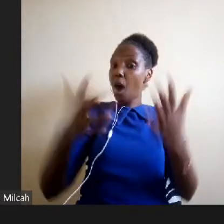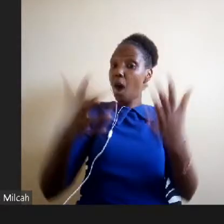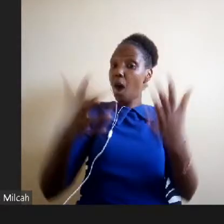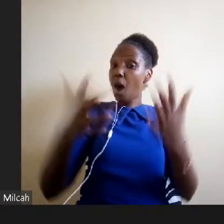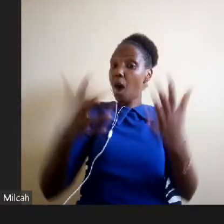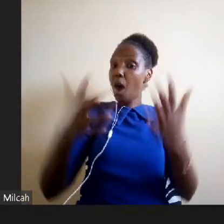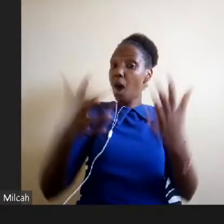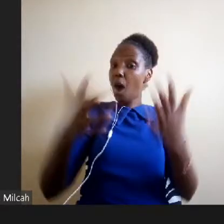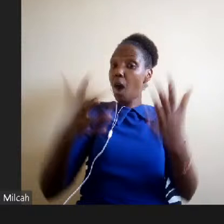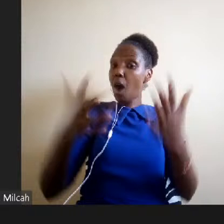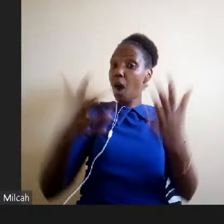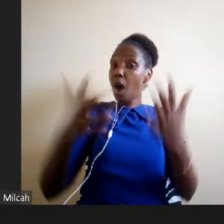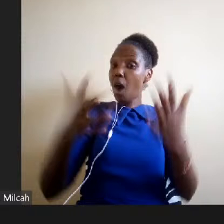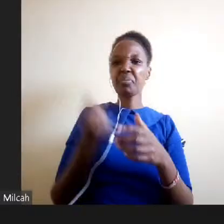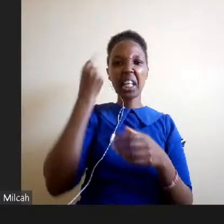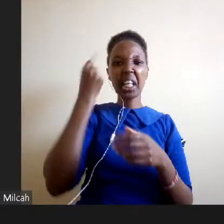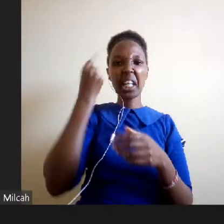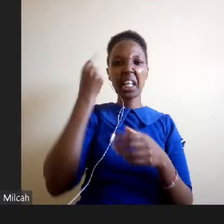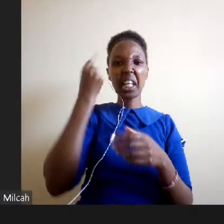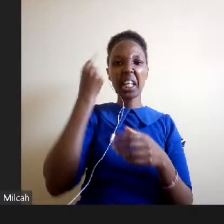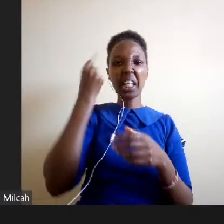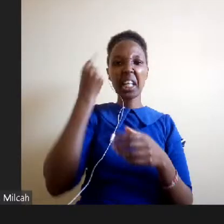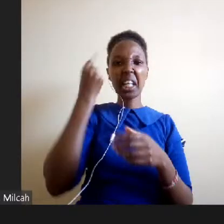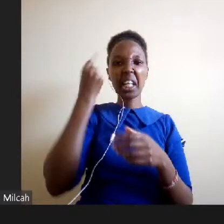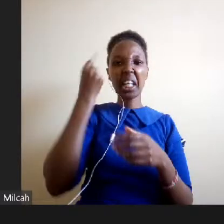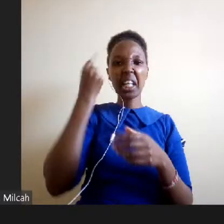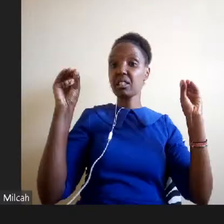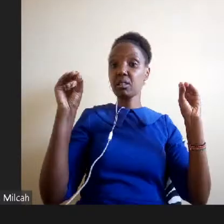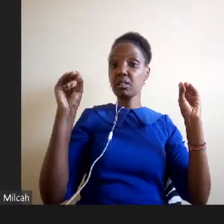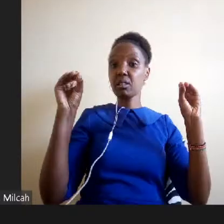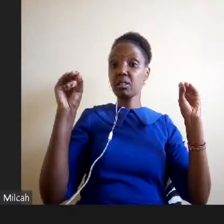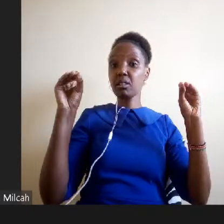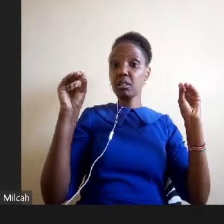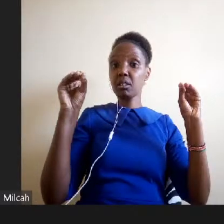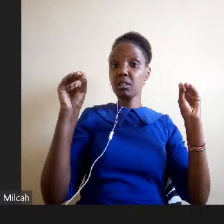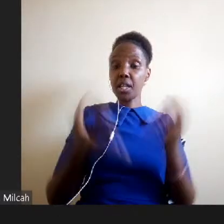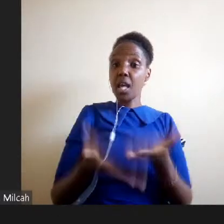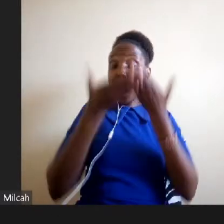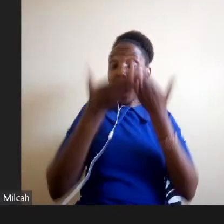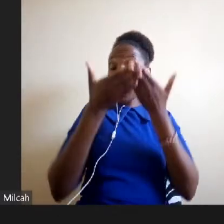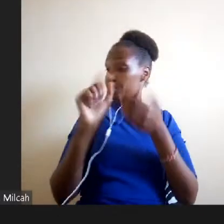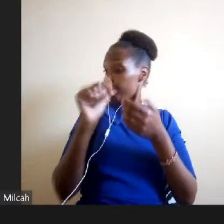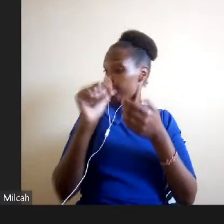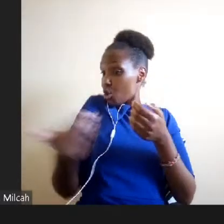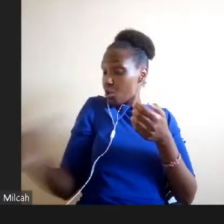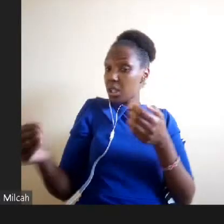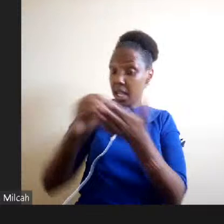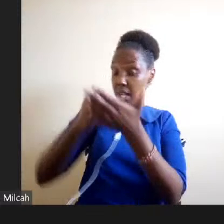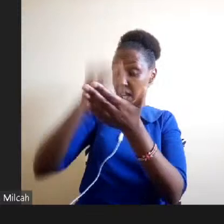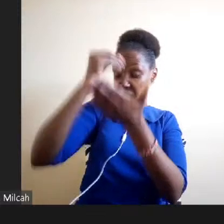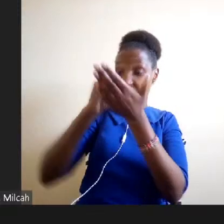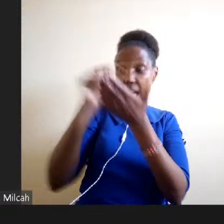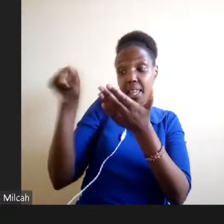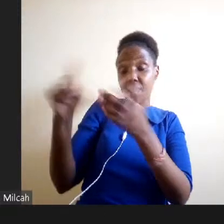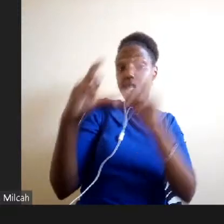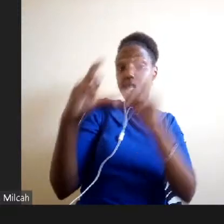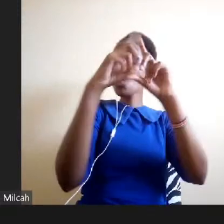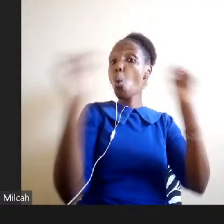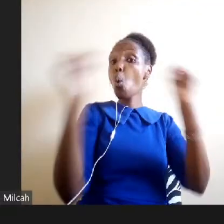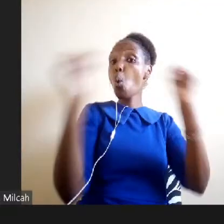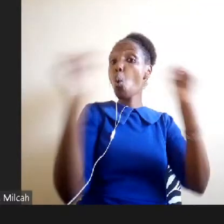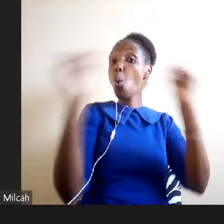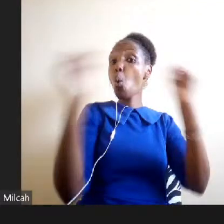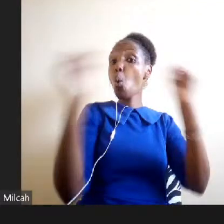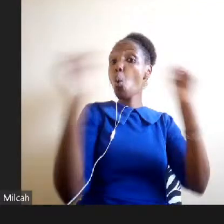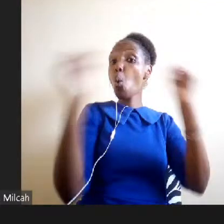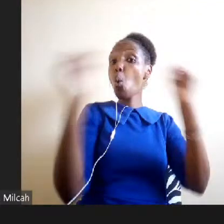they don't understand certain words, the artificial intelligence is able to help them learn that word. And so this is one of the tools that I